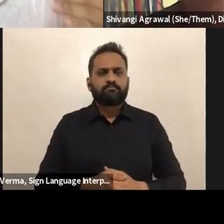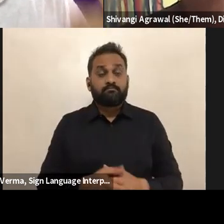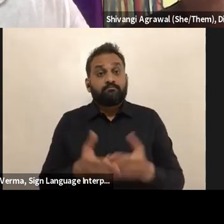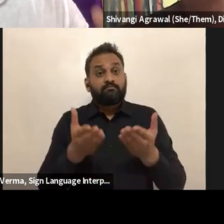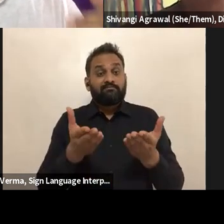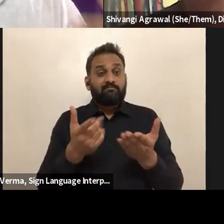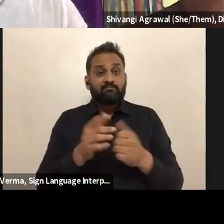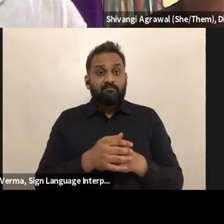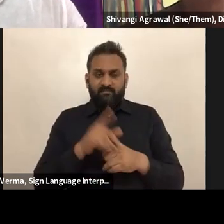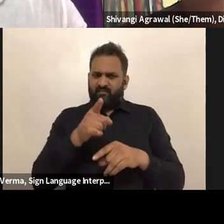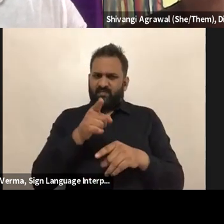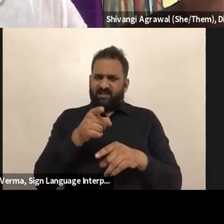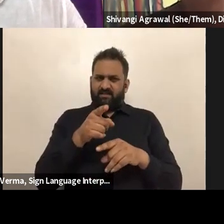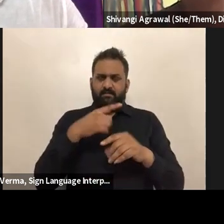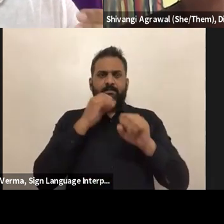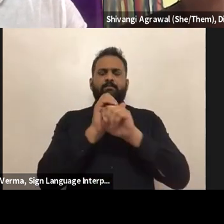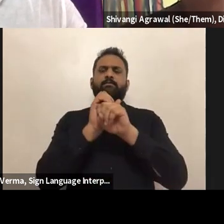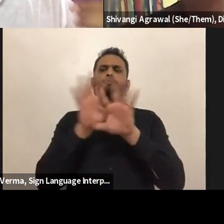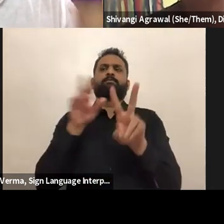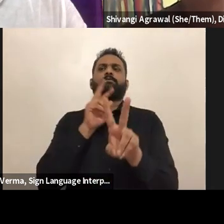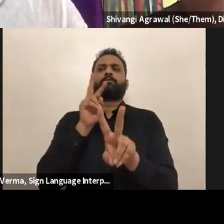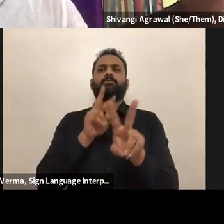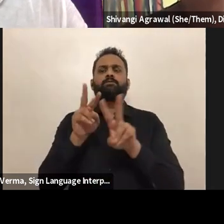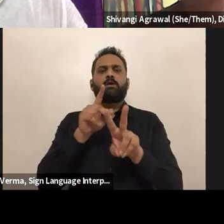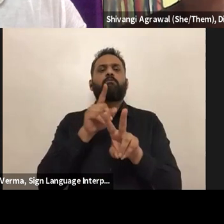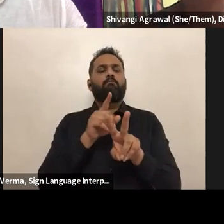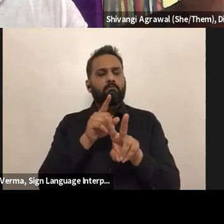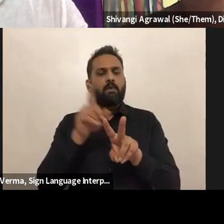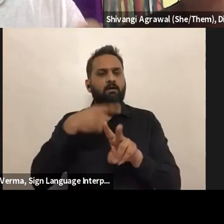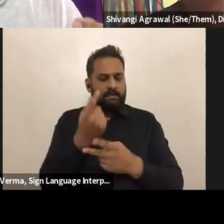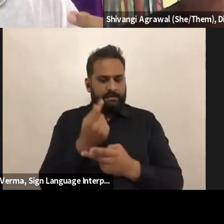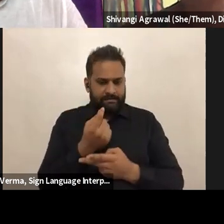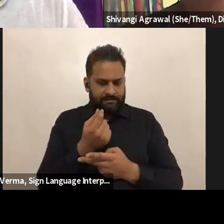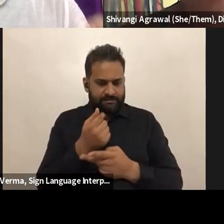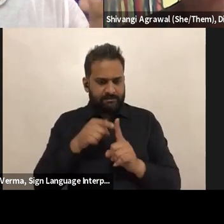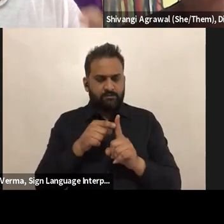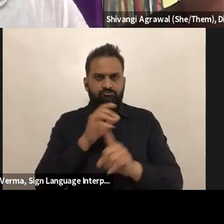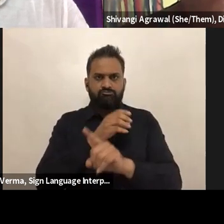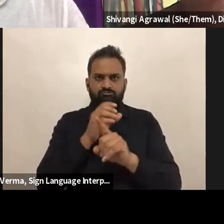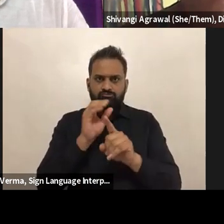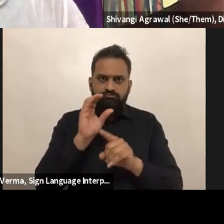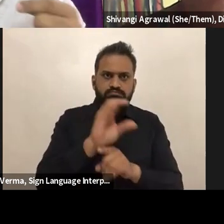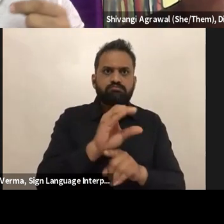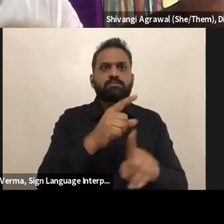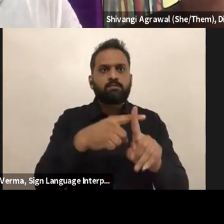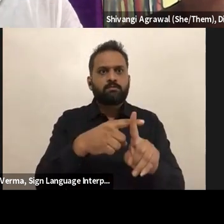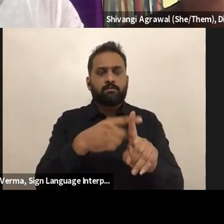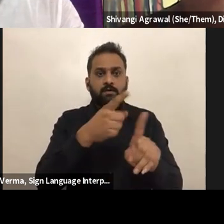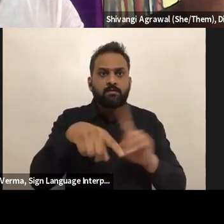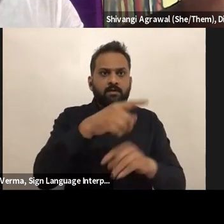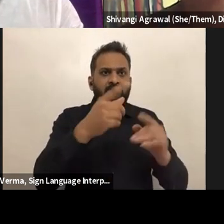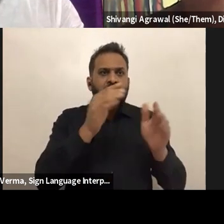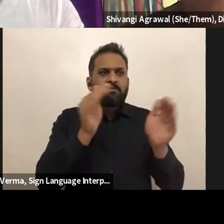that clearly showed me that there is definitely an economic enablement that we are creating for these minority